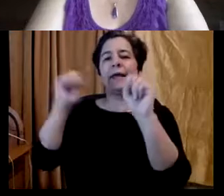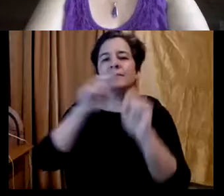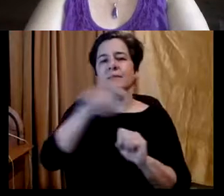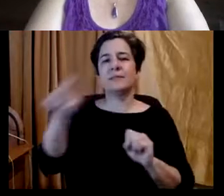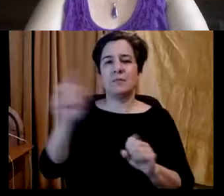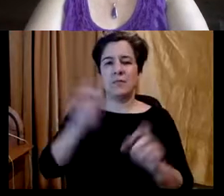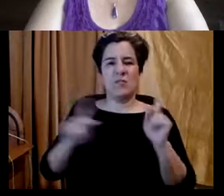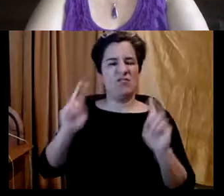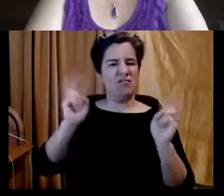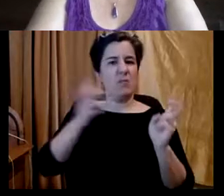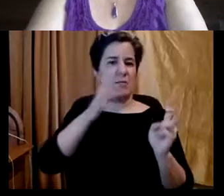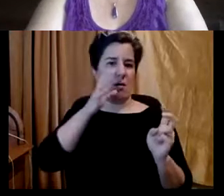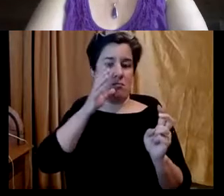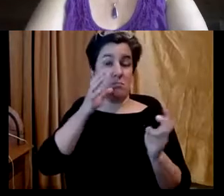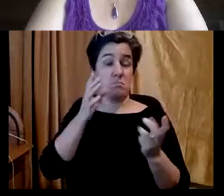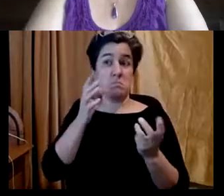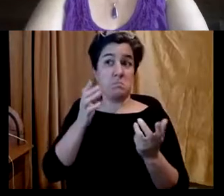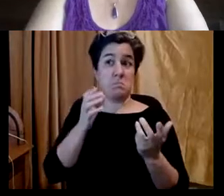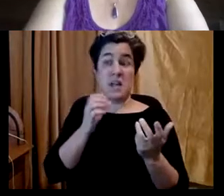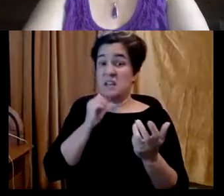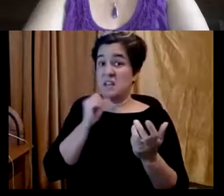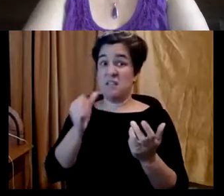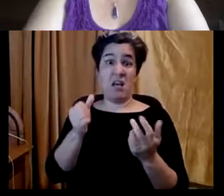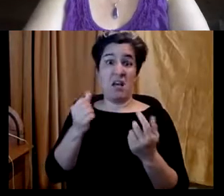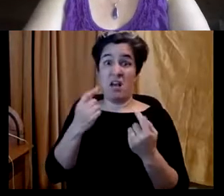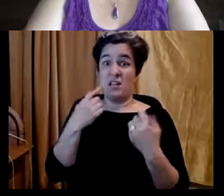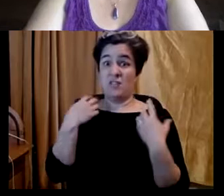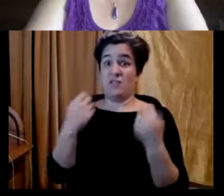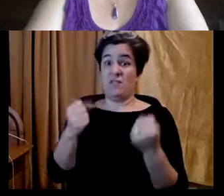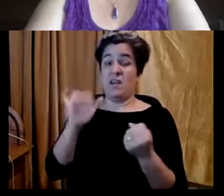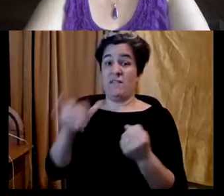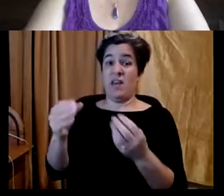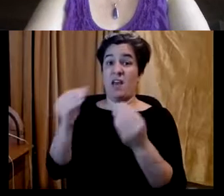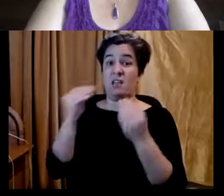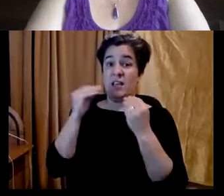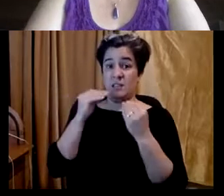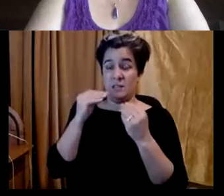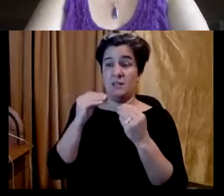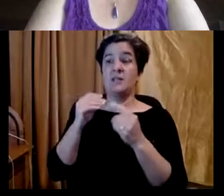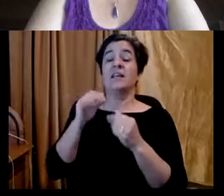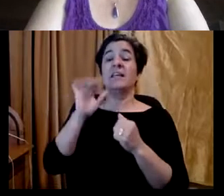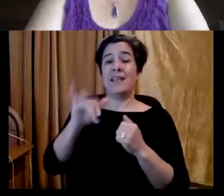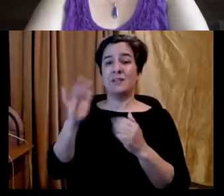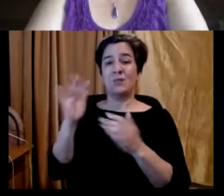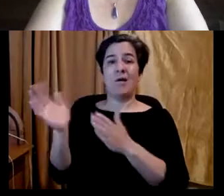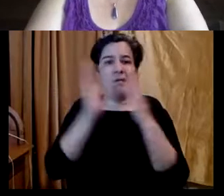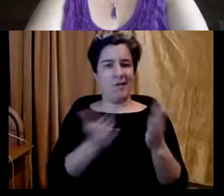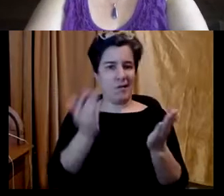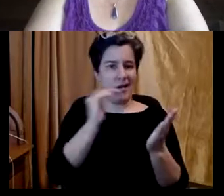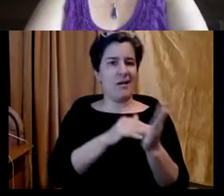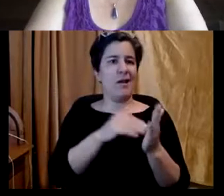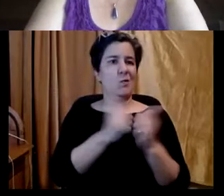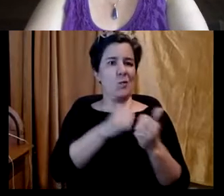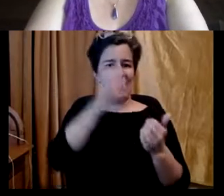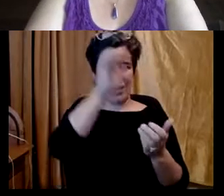mother, and I did not make it through that lesson. And therefore it was repeated through my husband, because I felt if I left my husband,